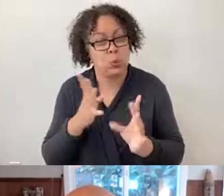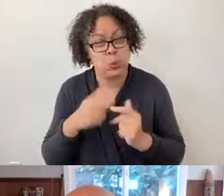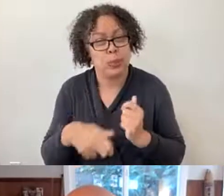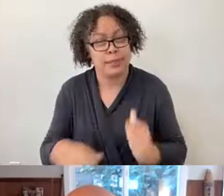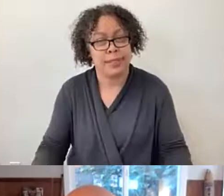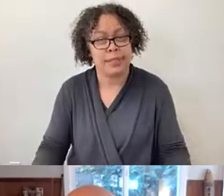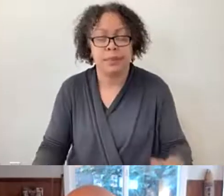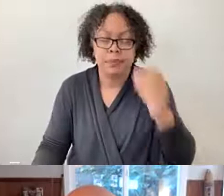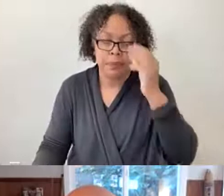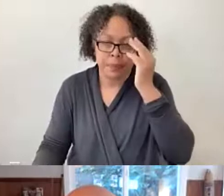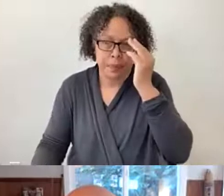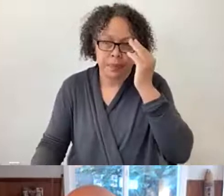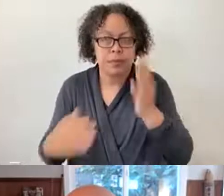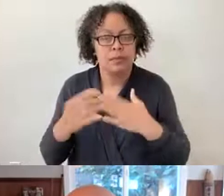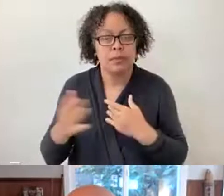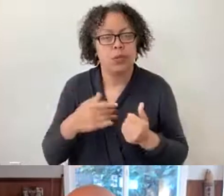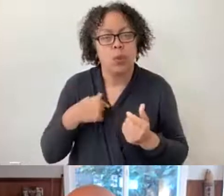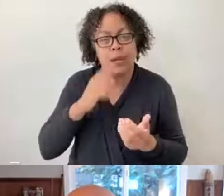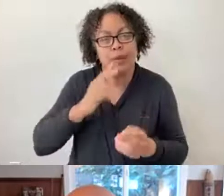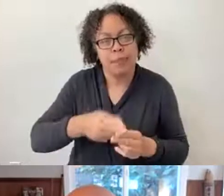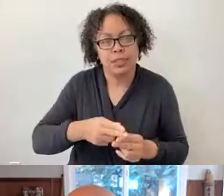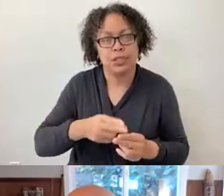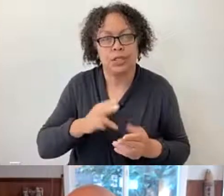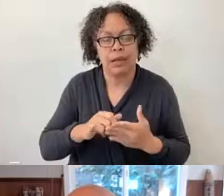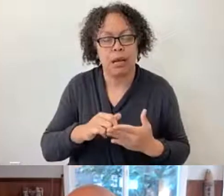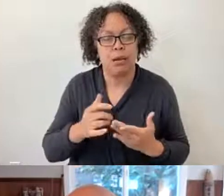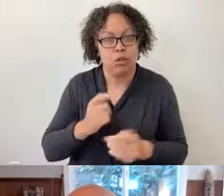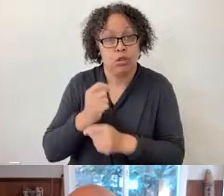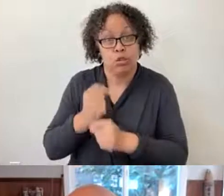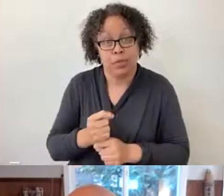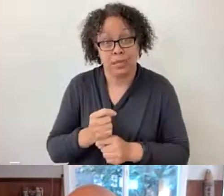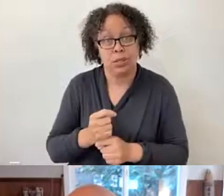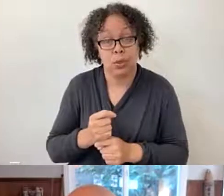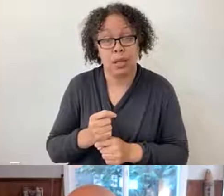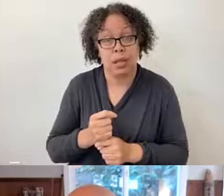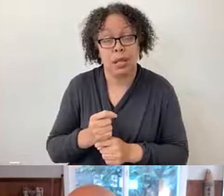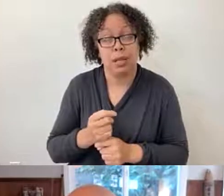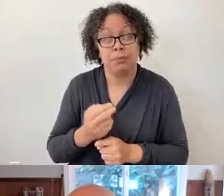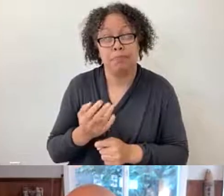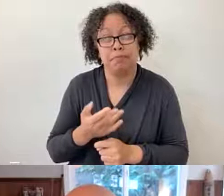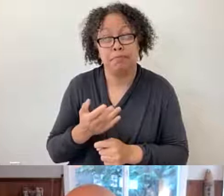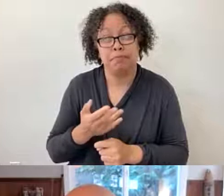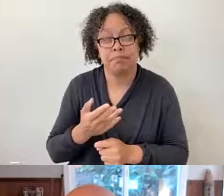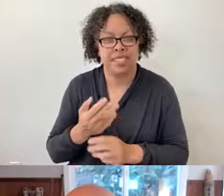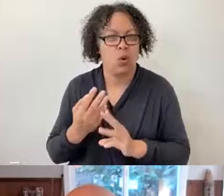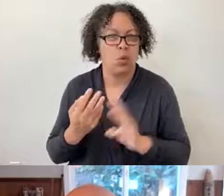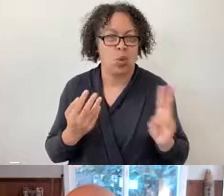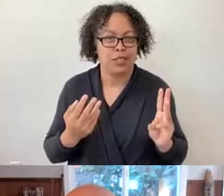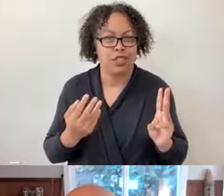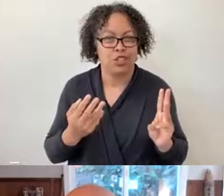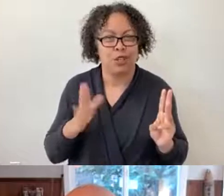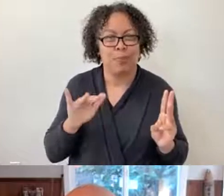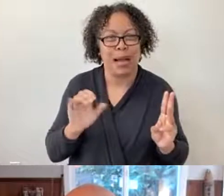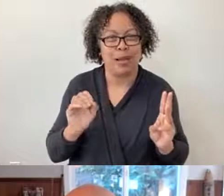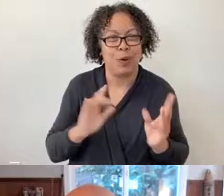We talked about how there is this kind of very traditional, very like Western biomedical way